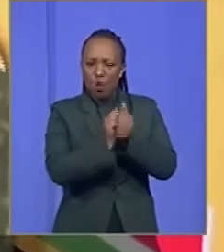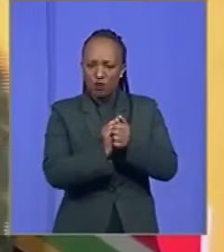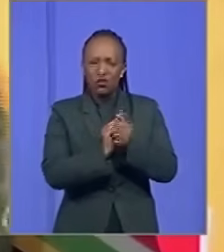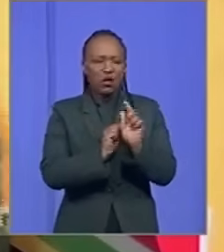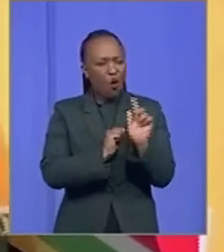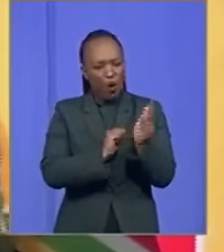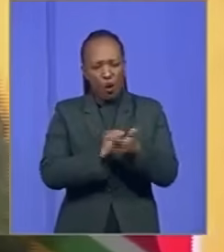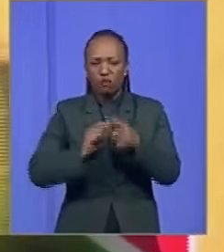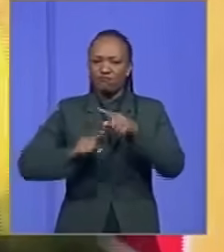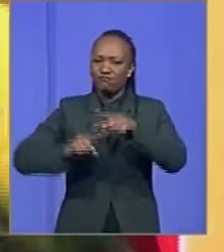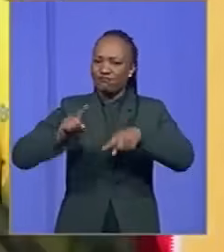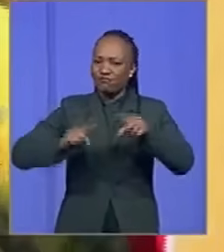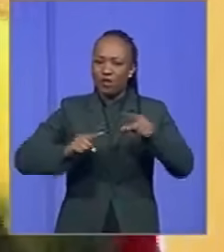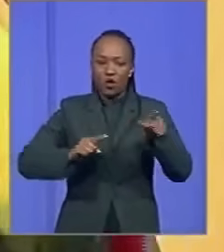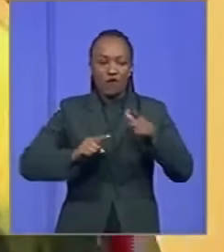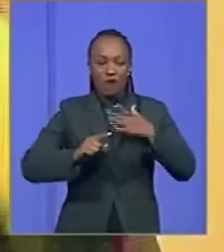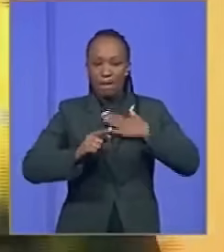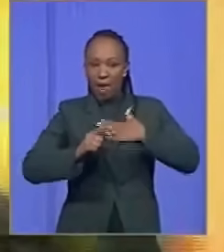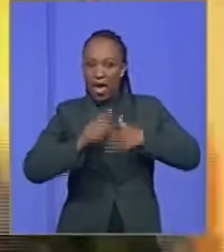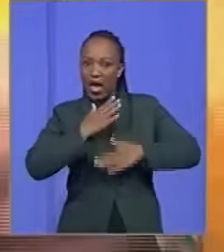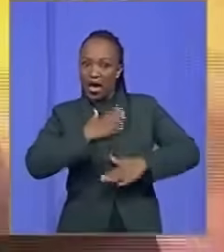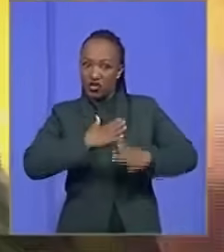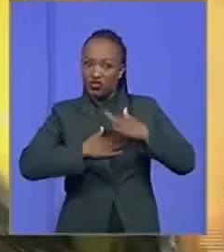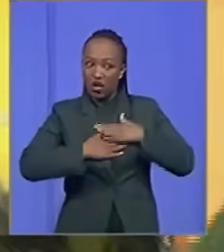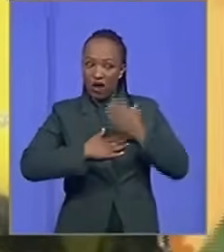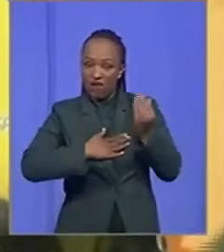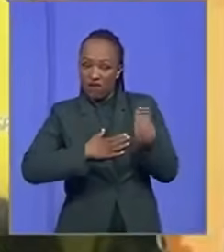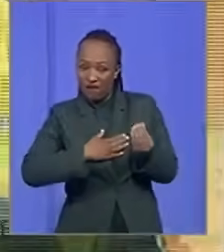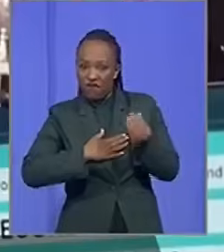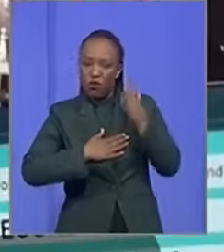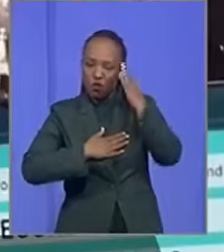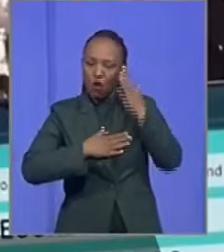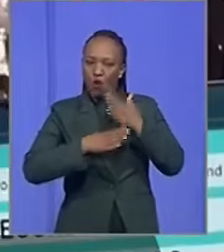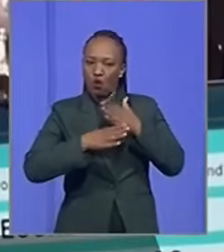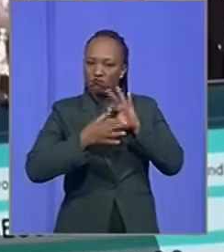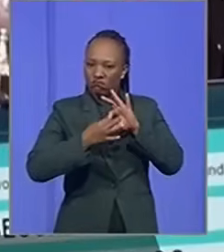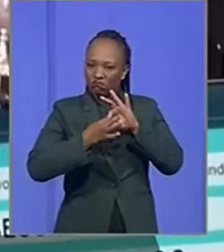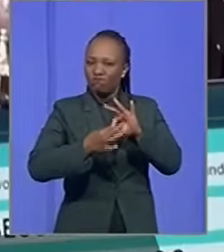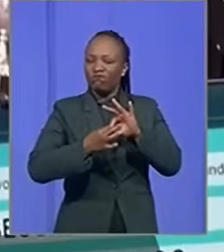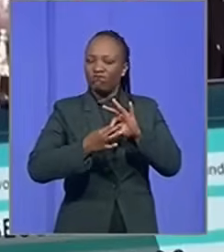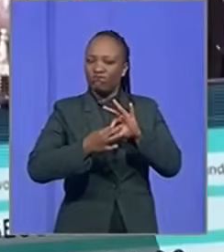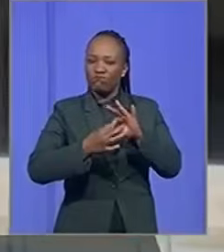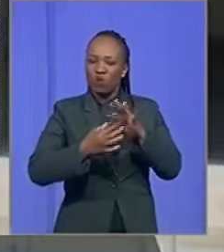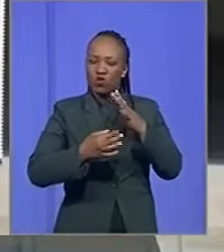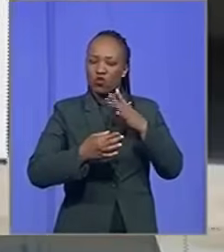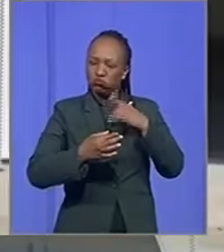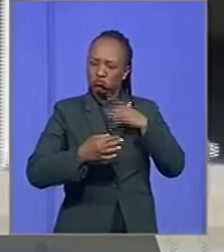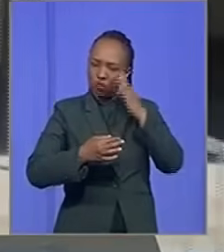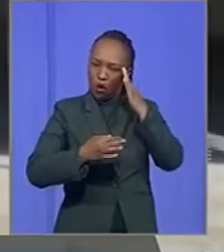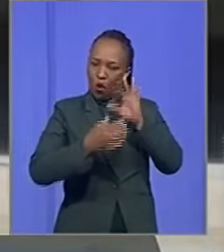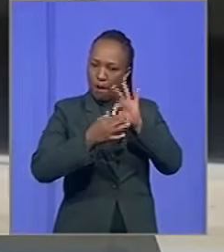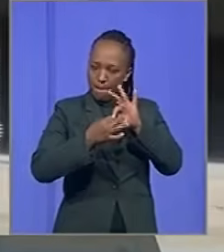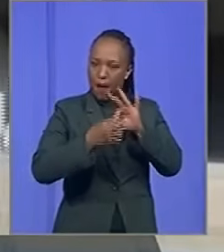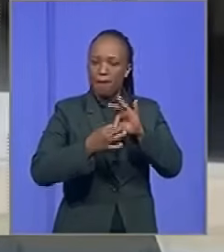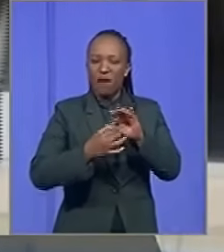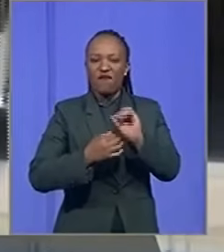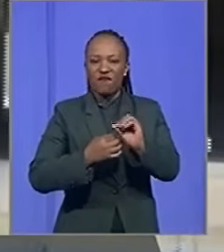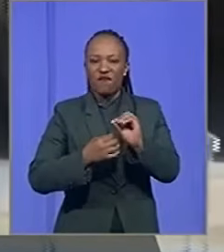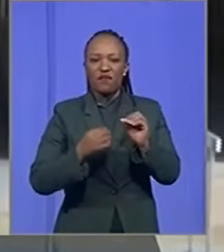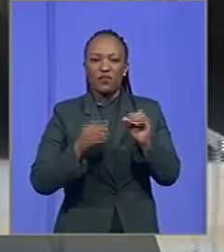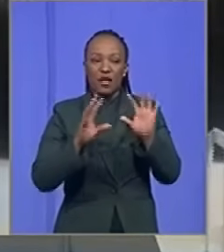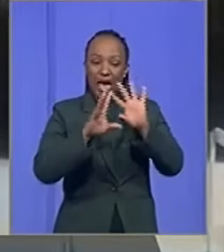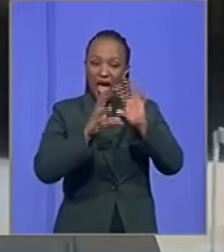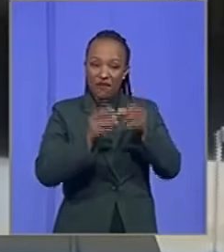o le patient o le disciplined o di dedicated then everything ya hao e